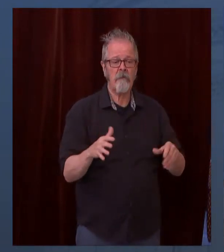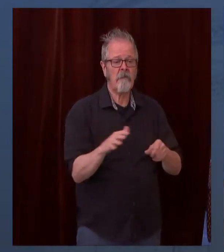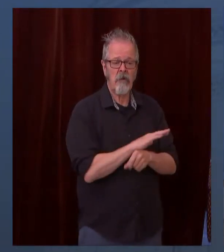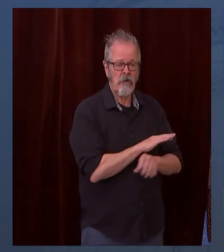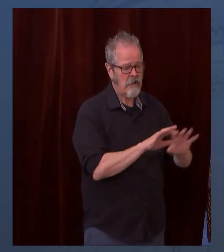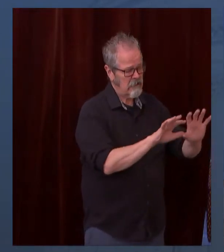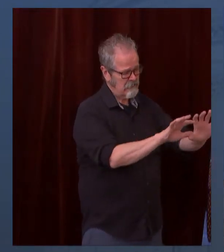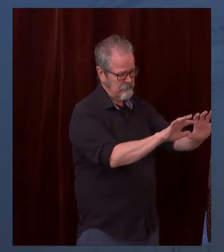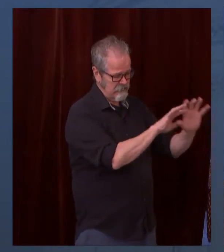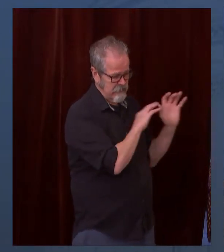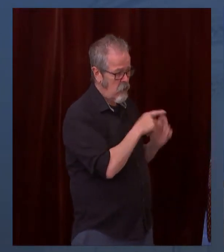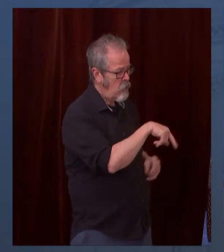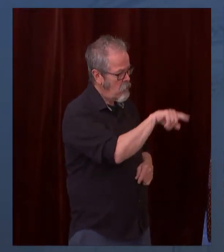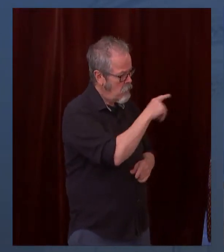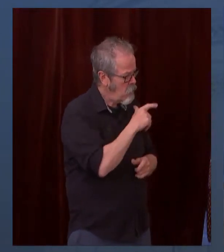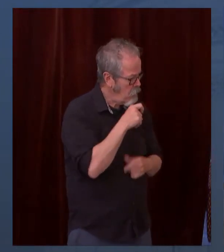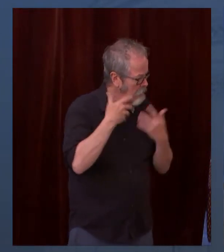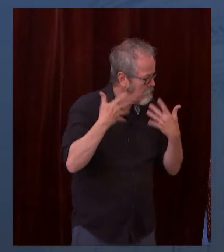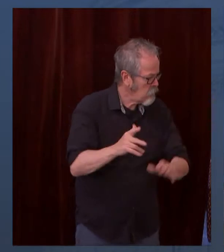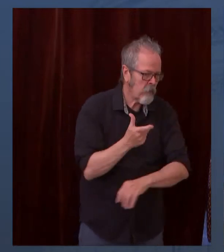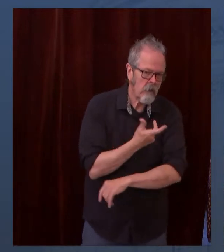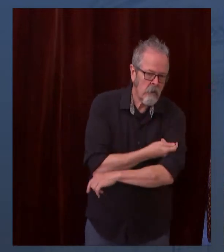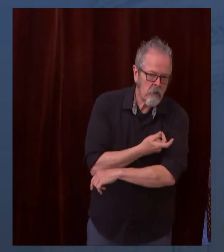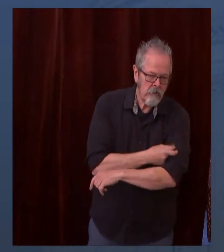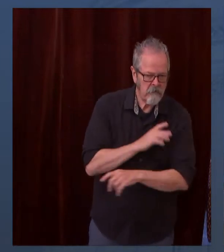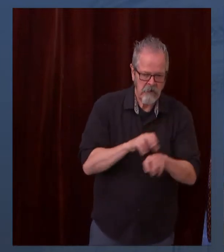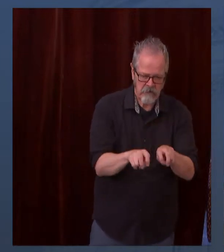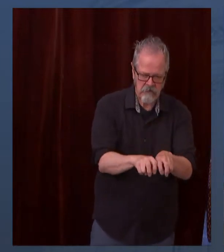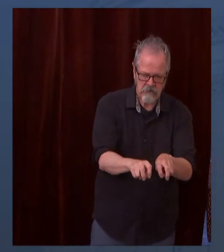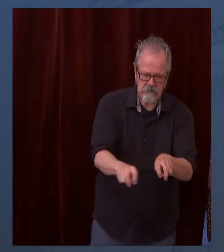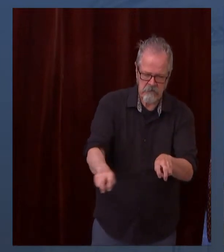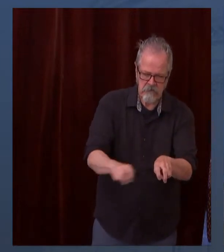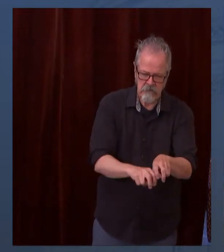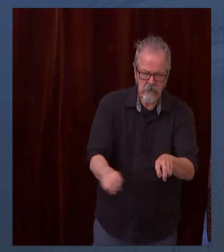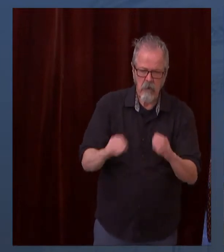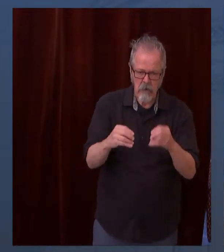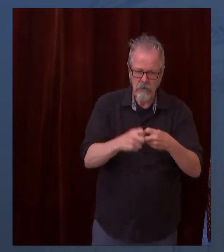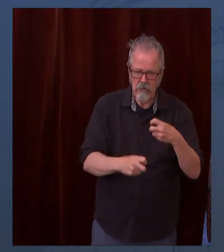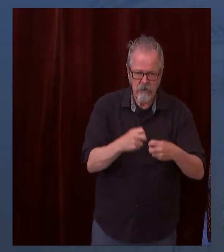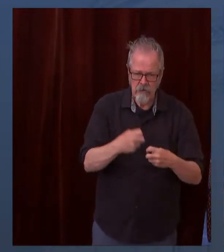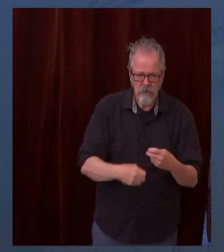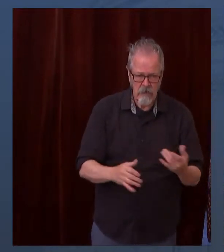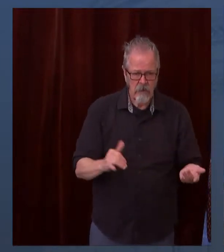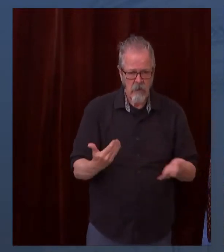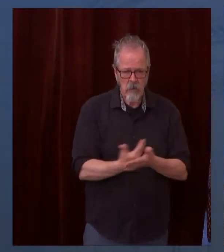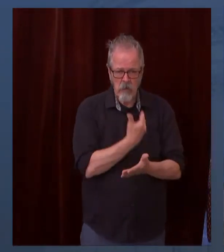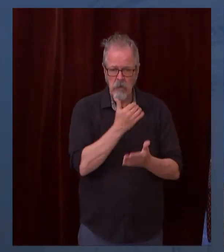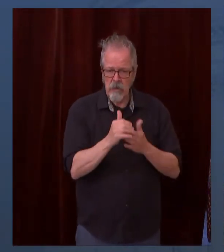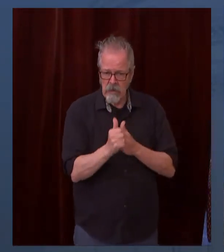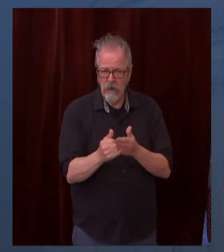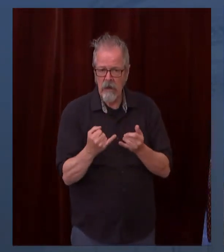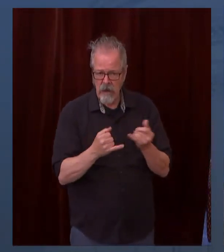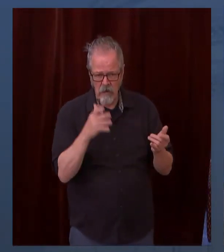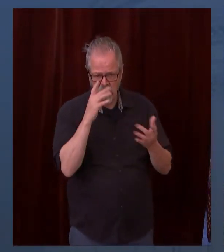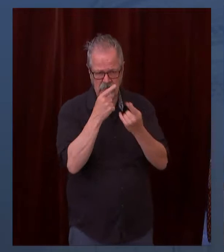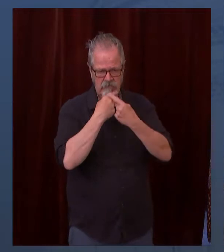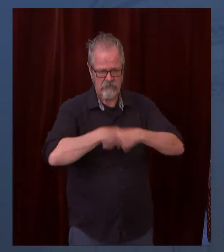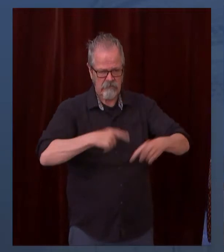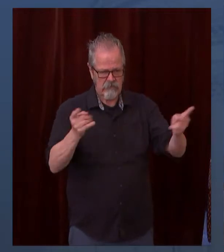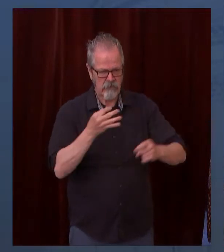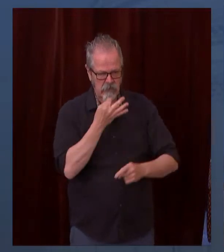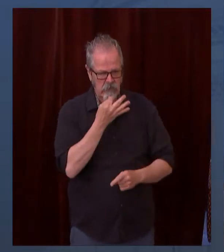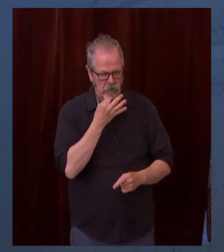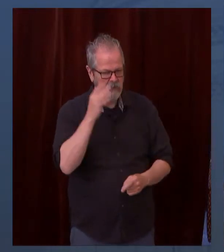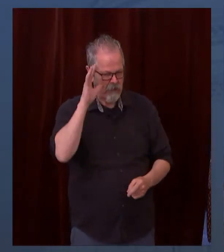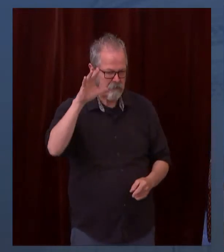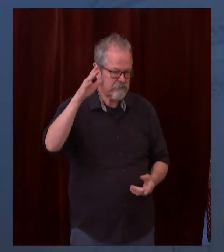We'll announce those shortly. So if you want to be with a group of people at the Mariners games, you're going to be able